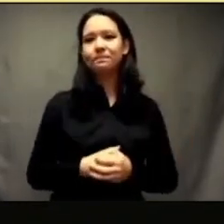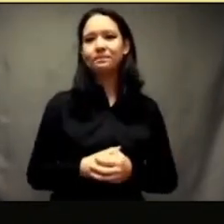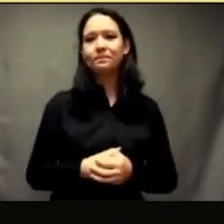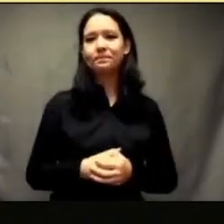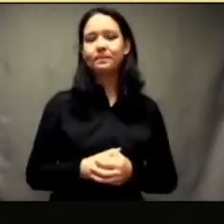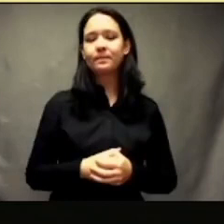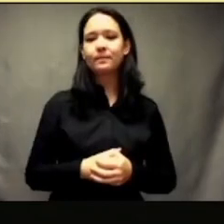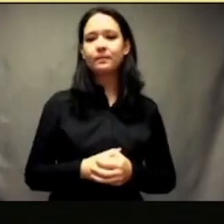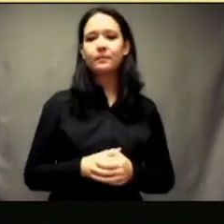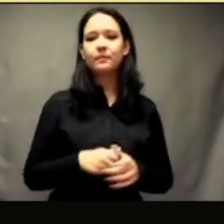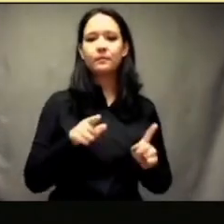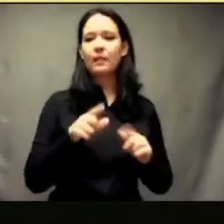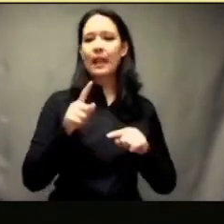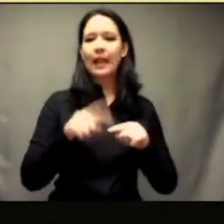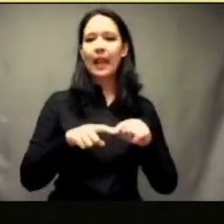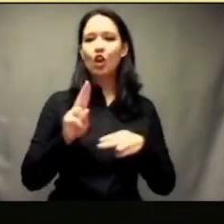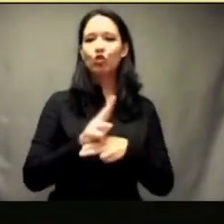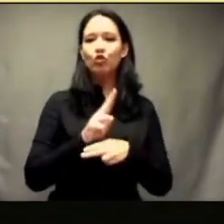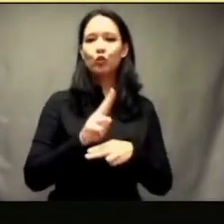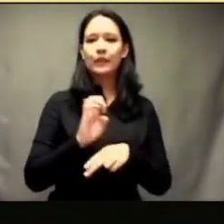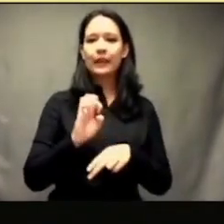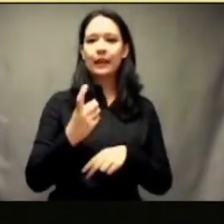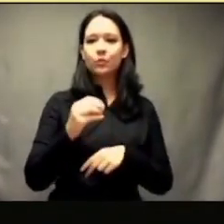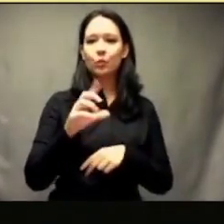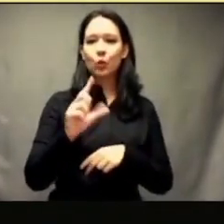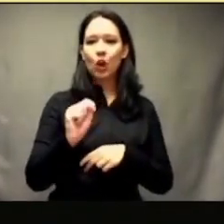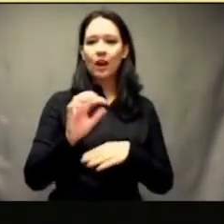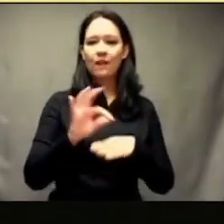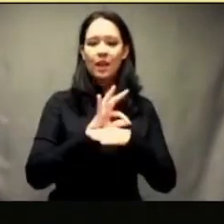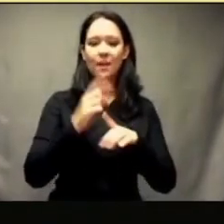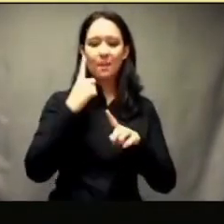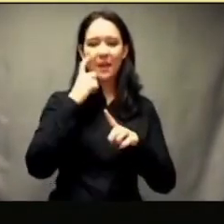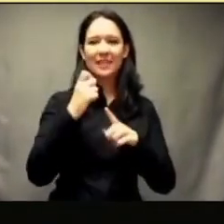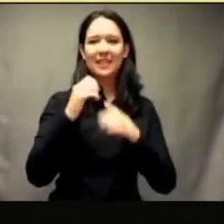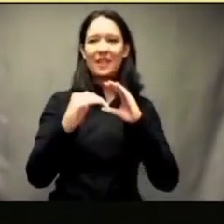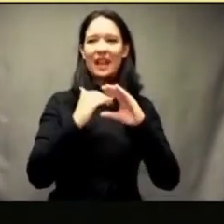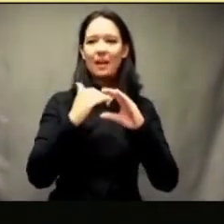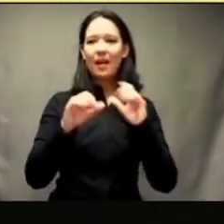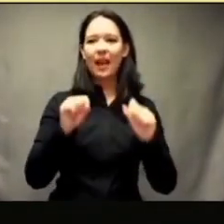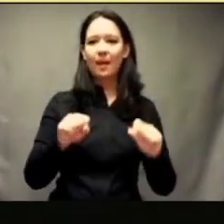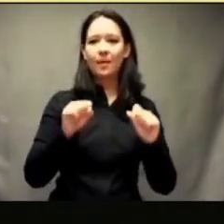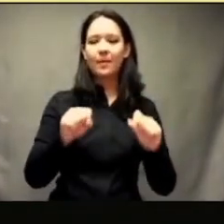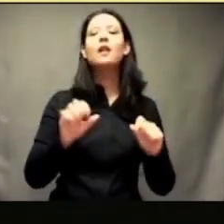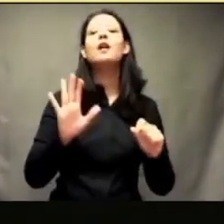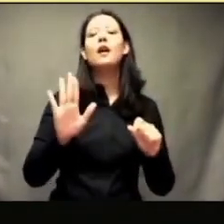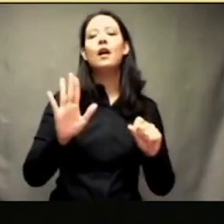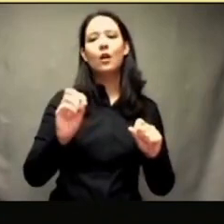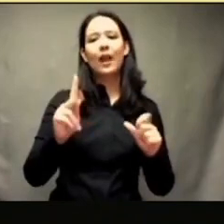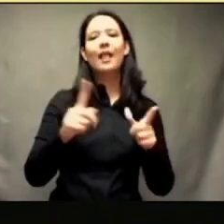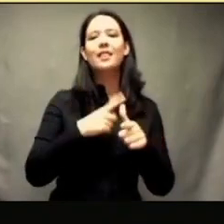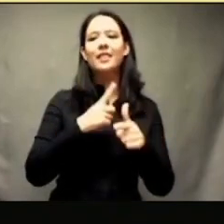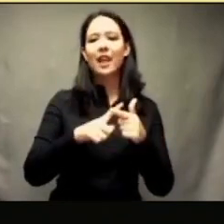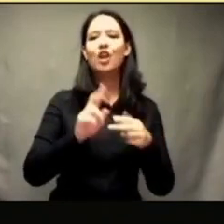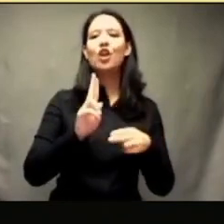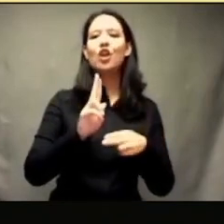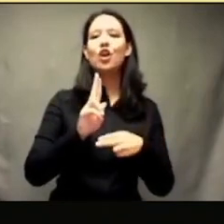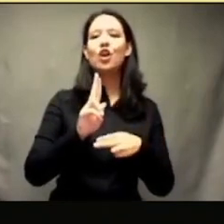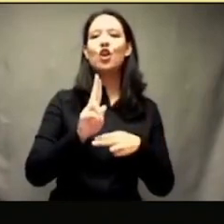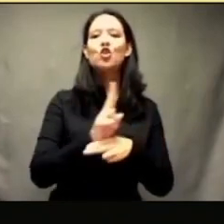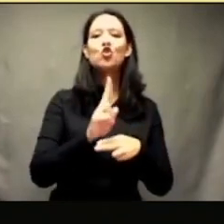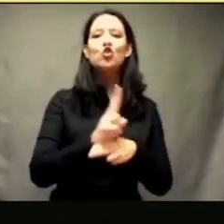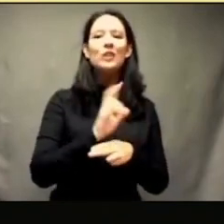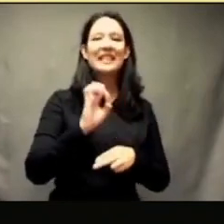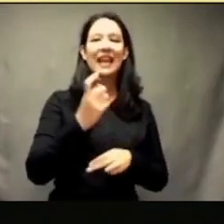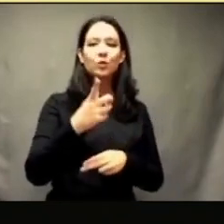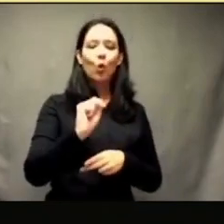Oh, she can't use the export function because of email capabilities. So in that case, I would use the export function just to name the